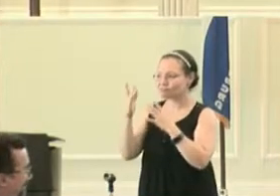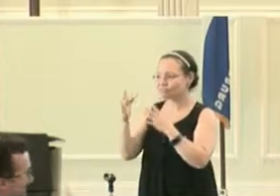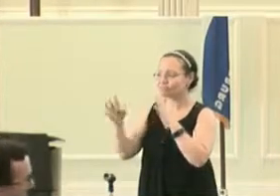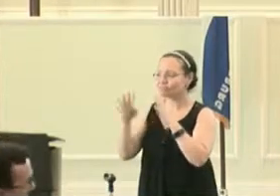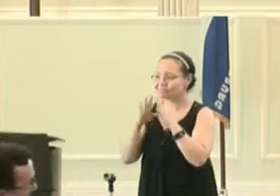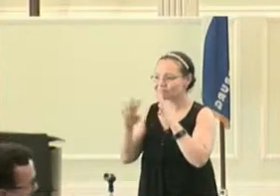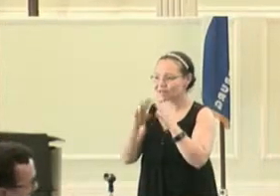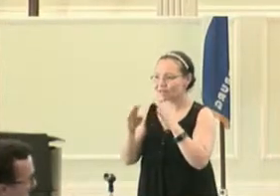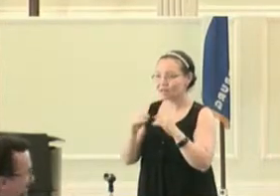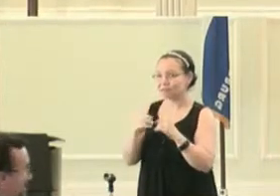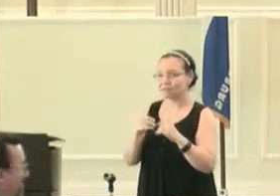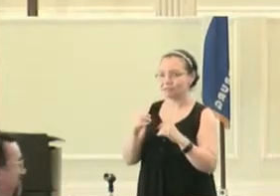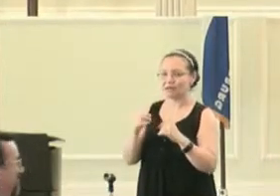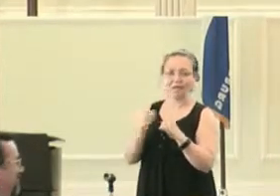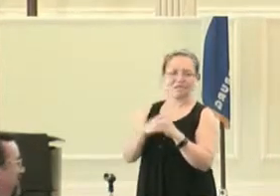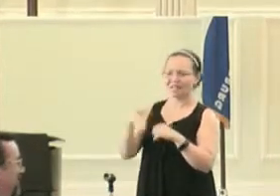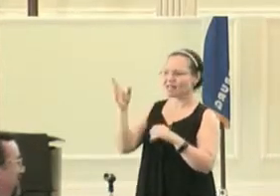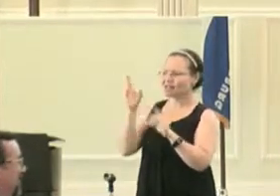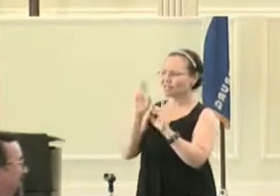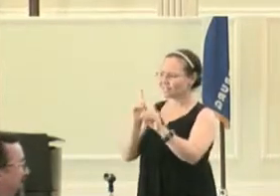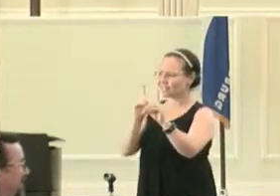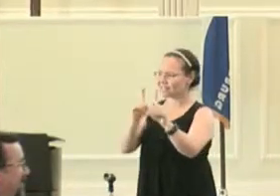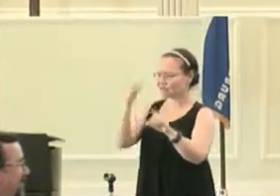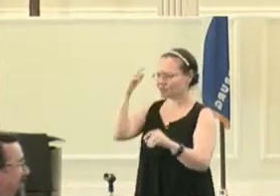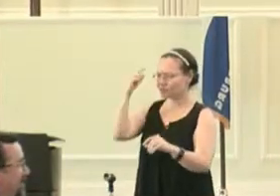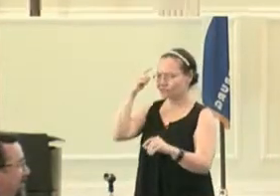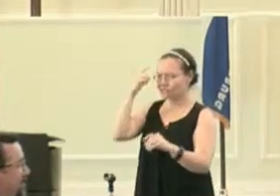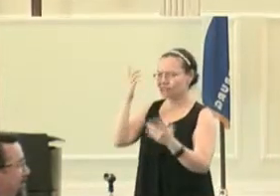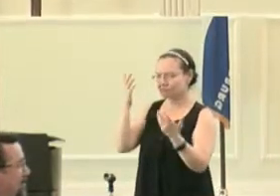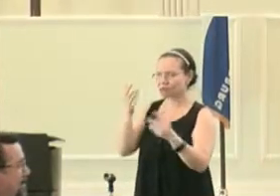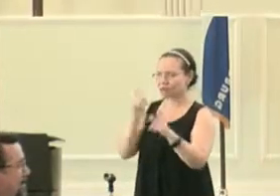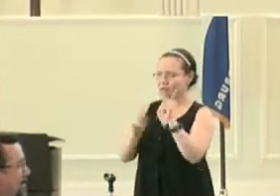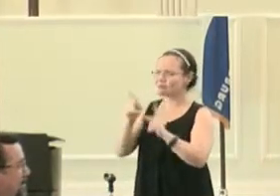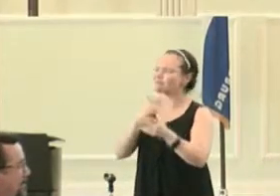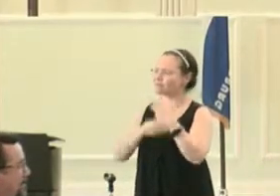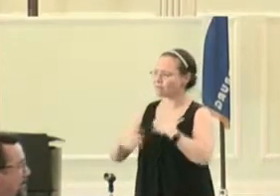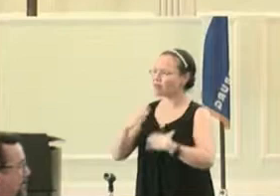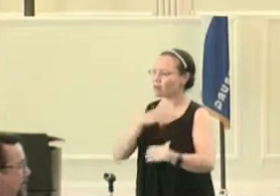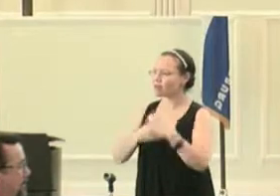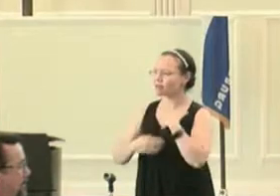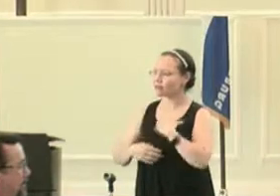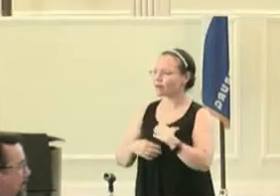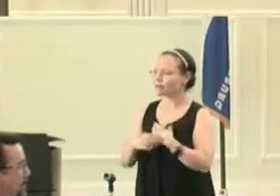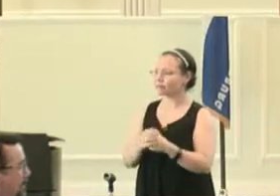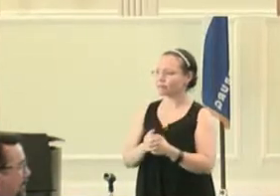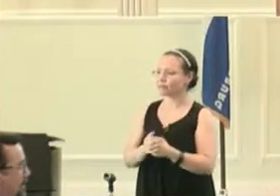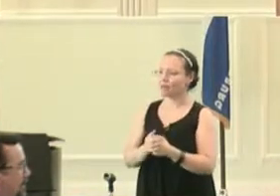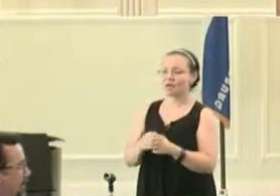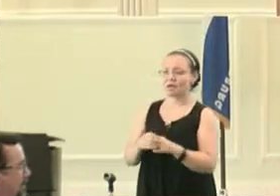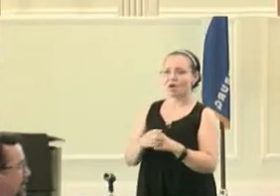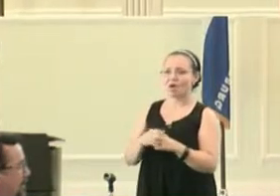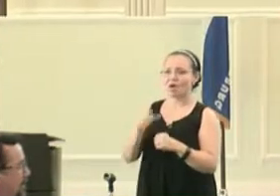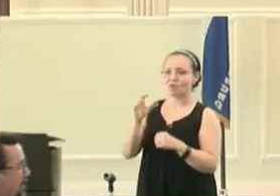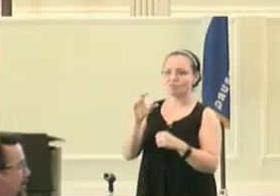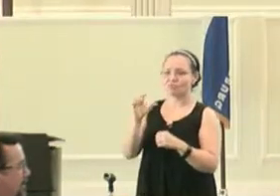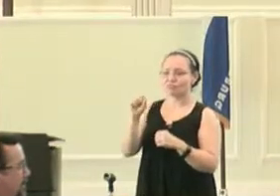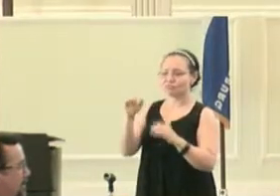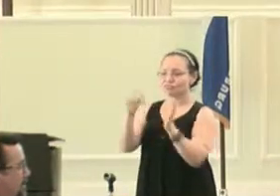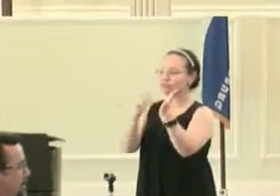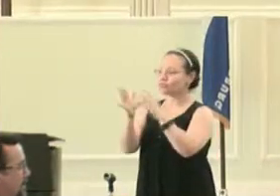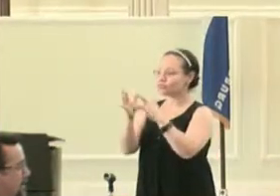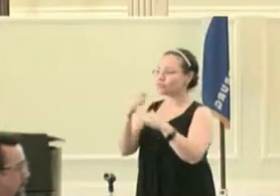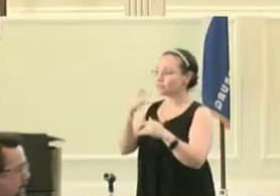the people must be hungry. So they went out. Jesus said, well, let's go see if we can buy them some food. And